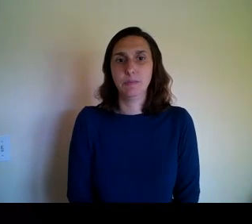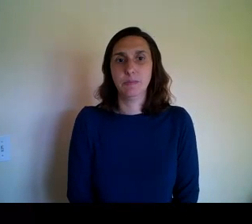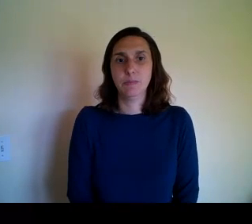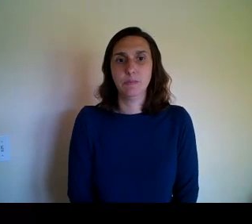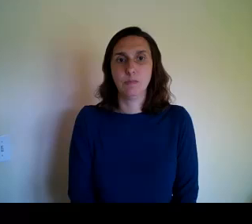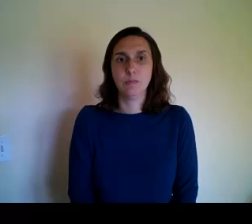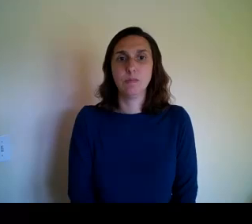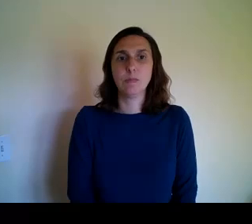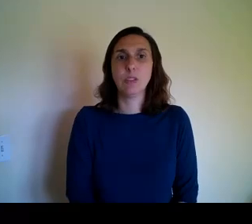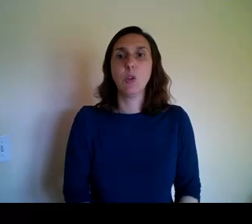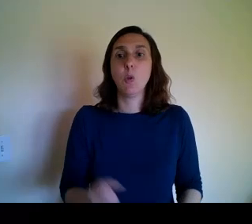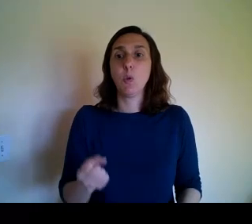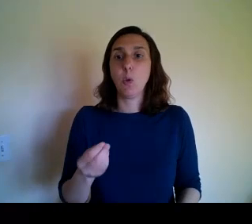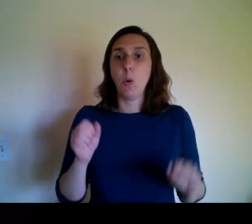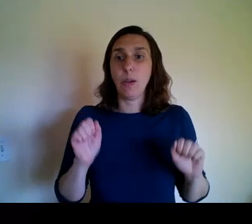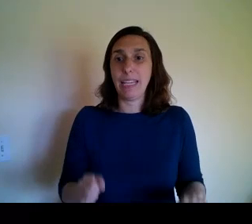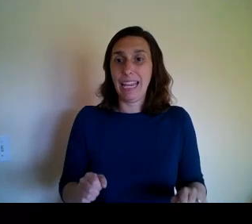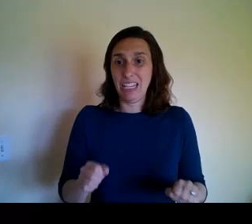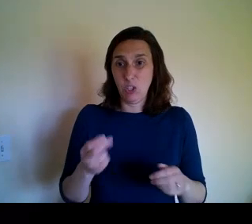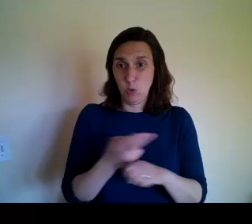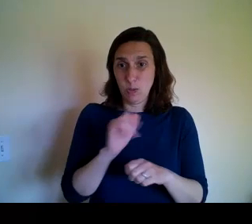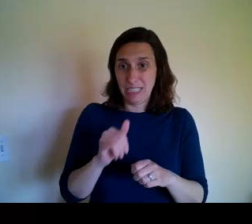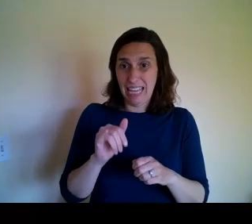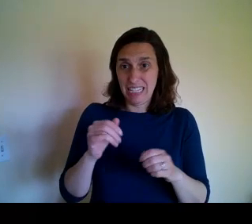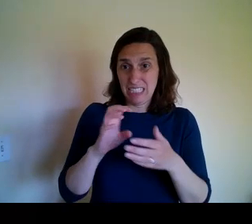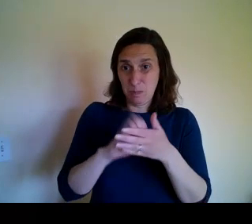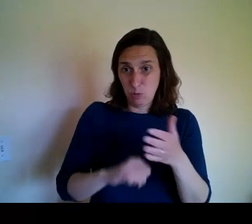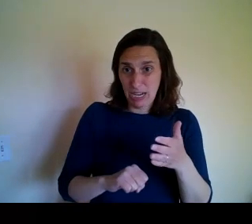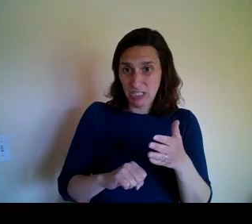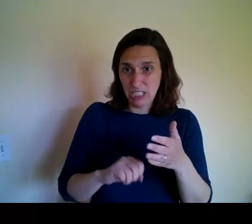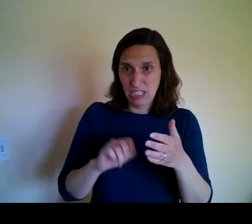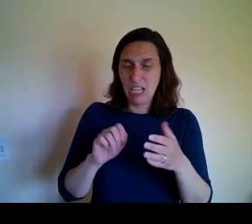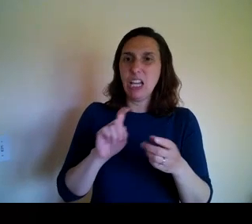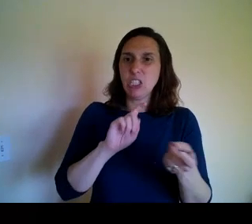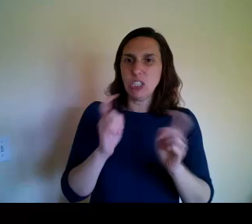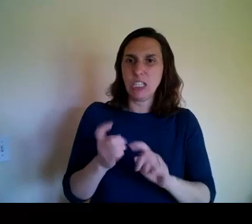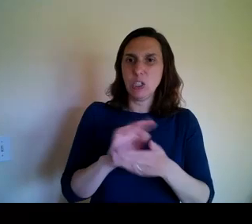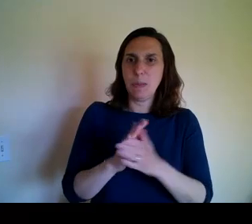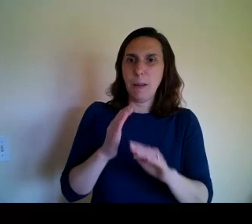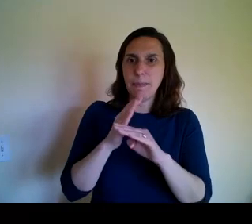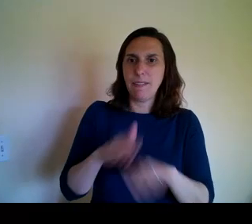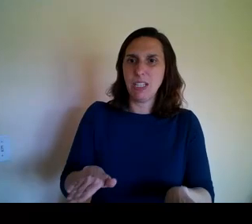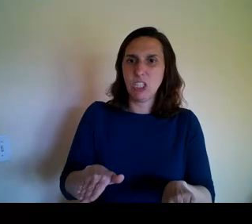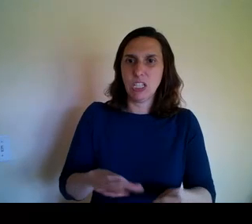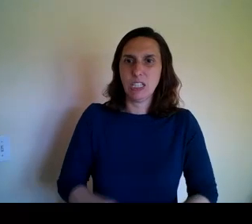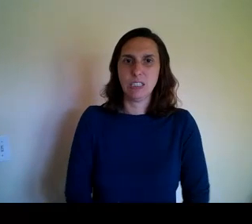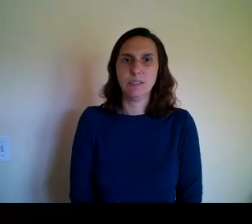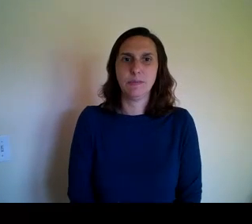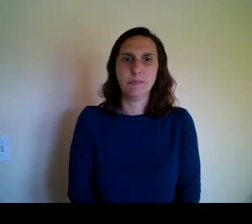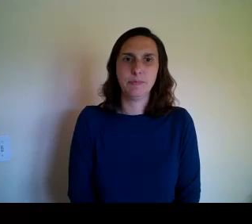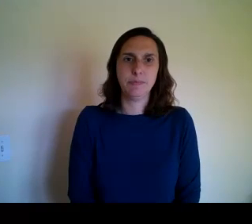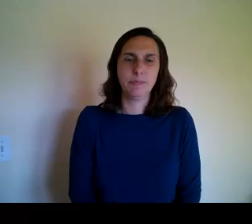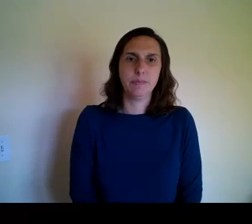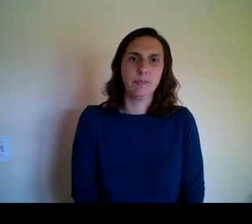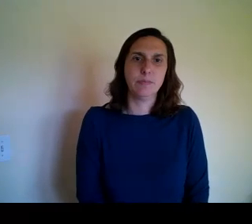So I can take the subtraction and turn it to a division. So log of 5 times 15 divided by